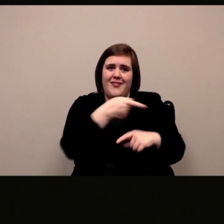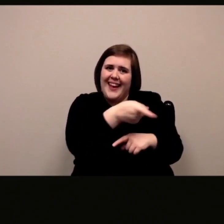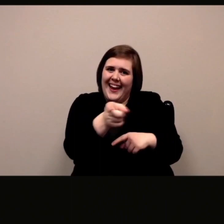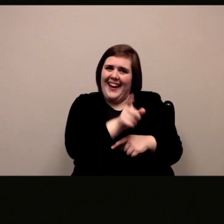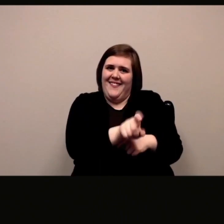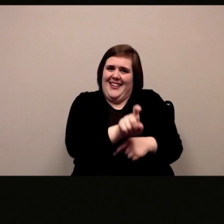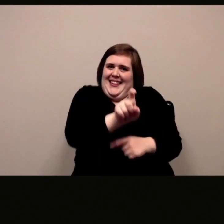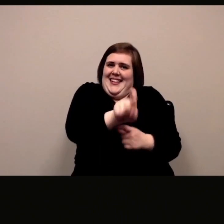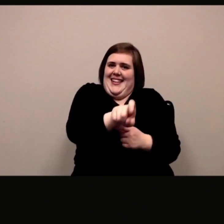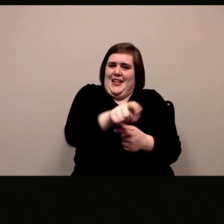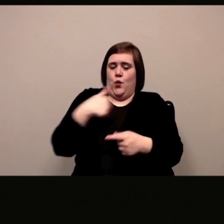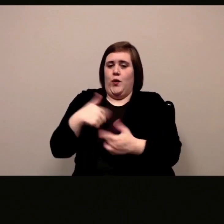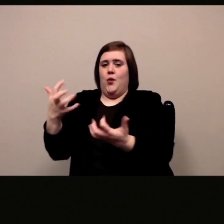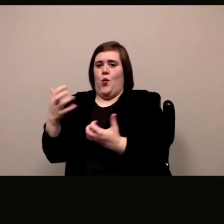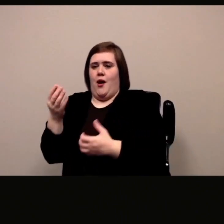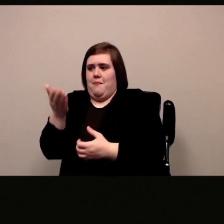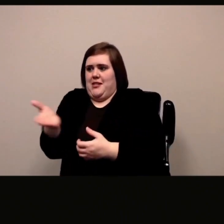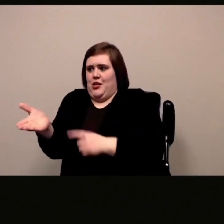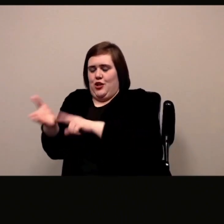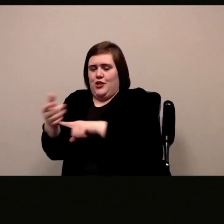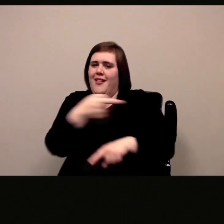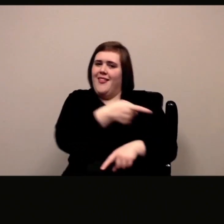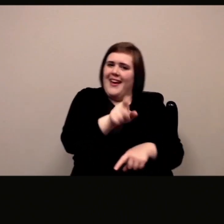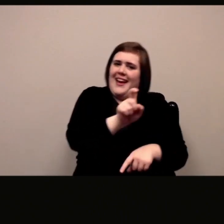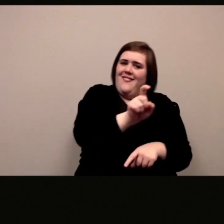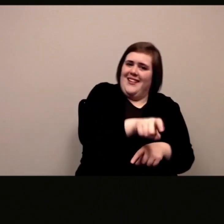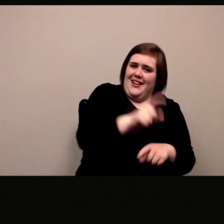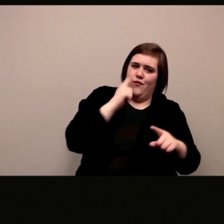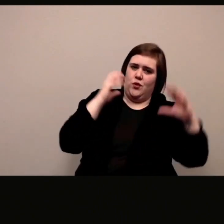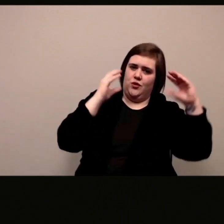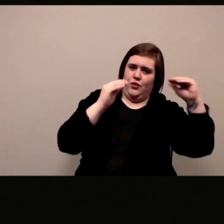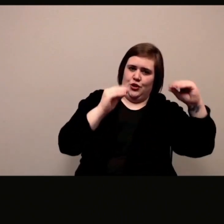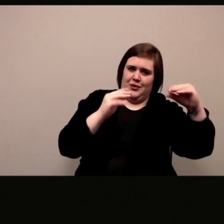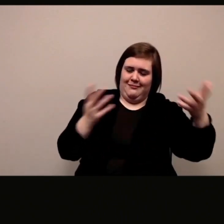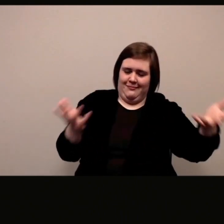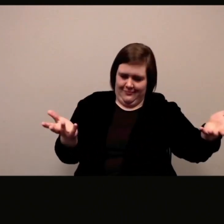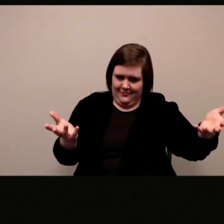want the materials, but they have the need for the instruction.